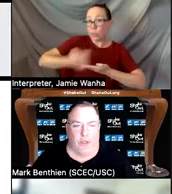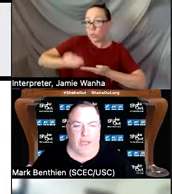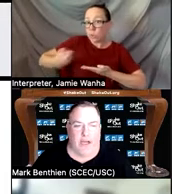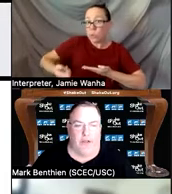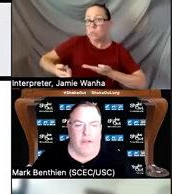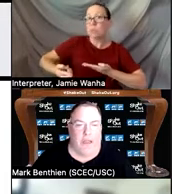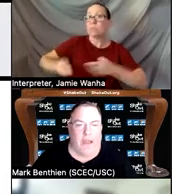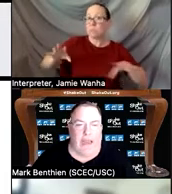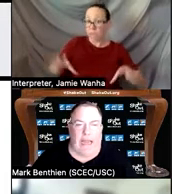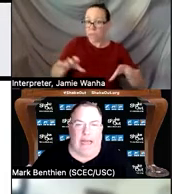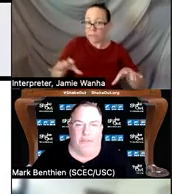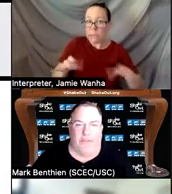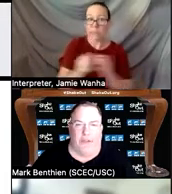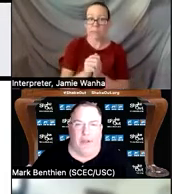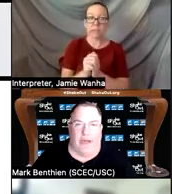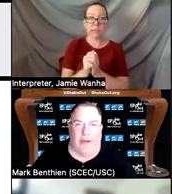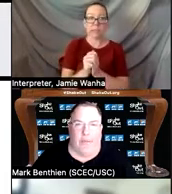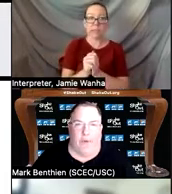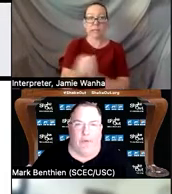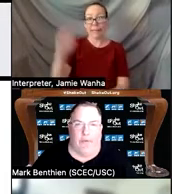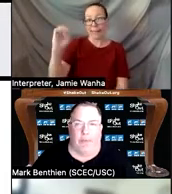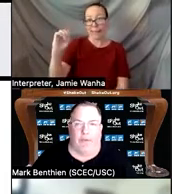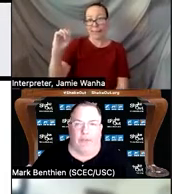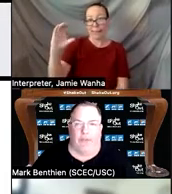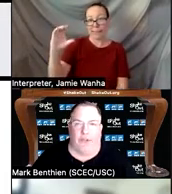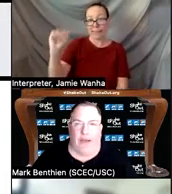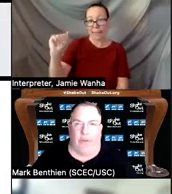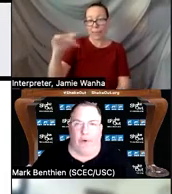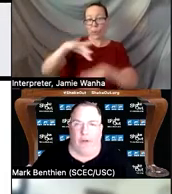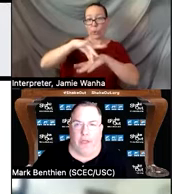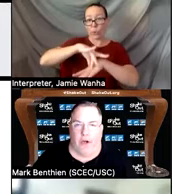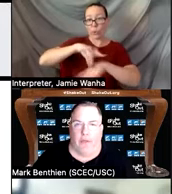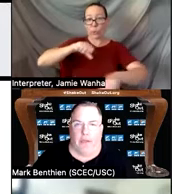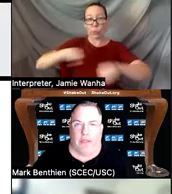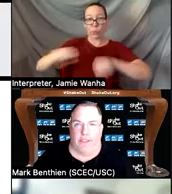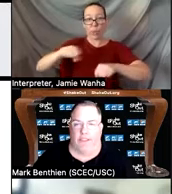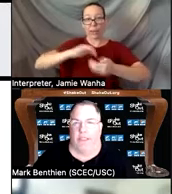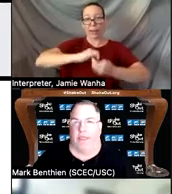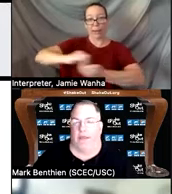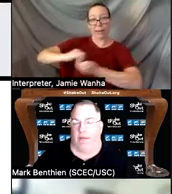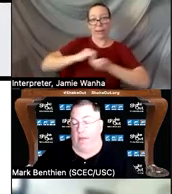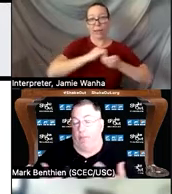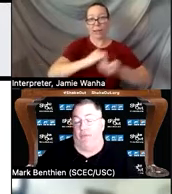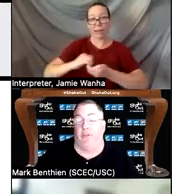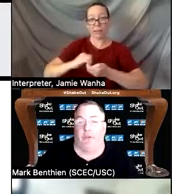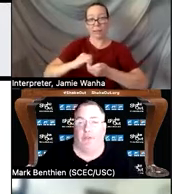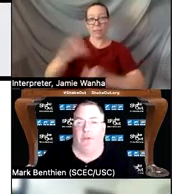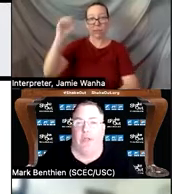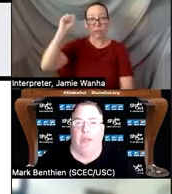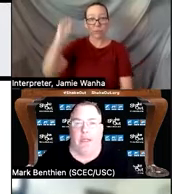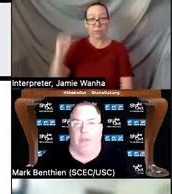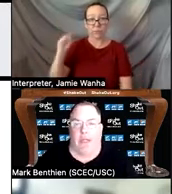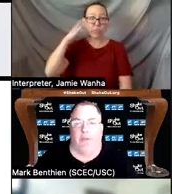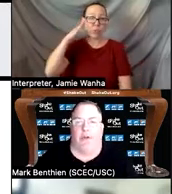Alliance SoCal. And we're very pleased to have you all here, the collection and the presenters who